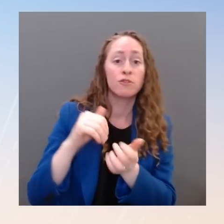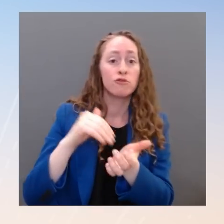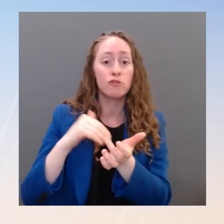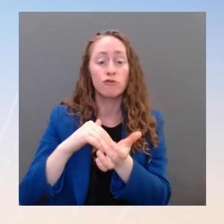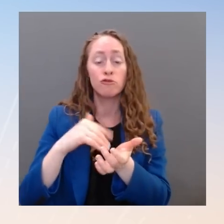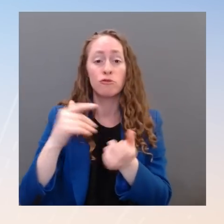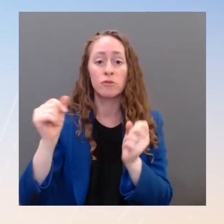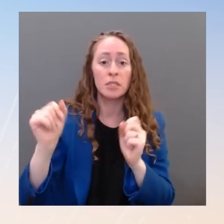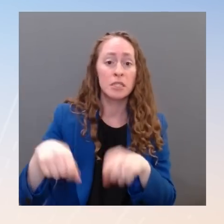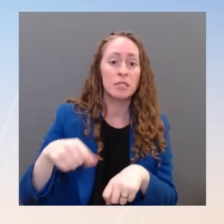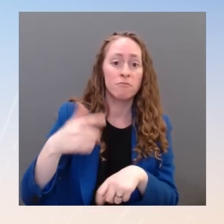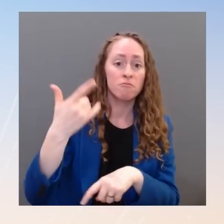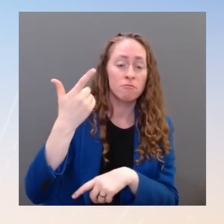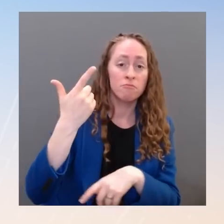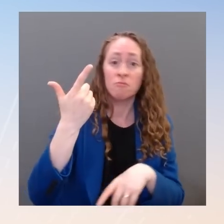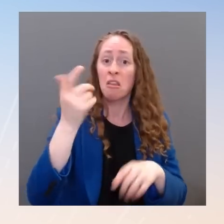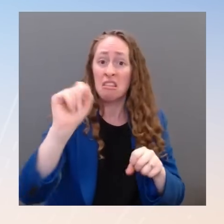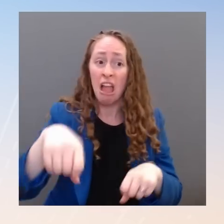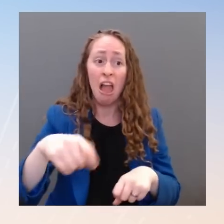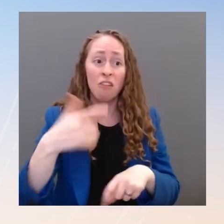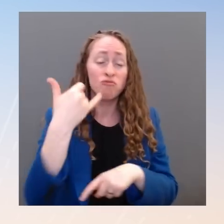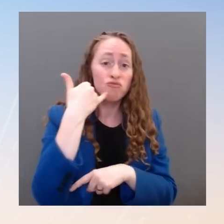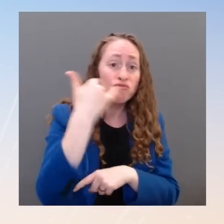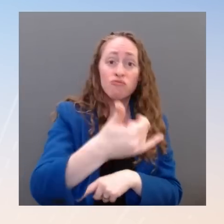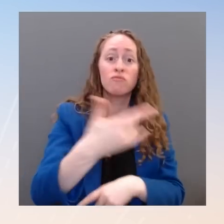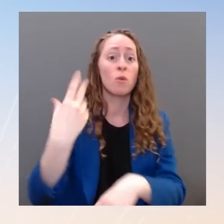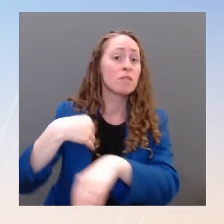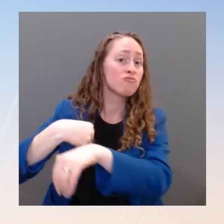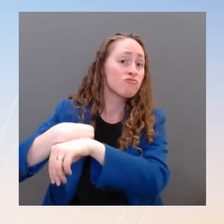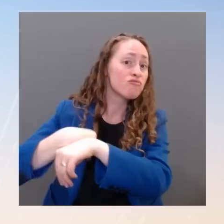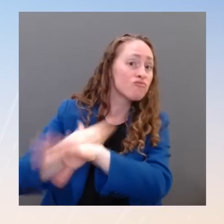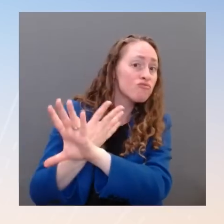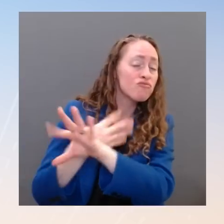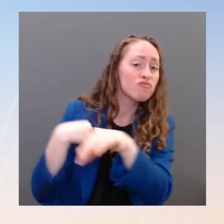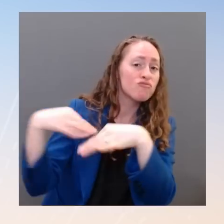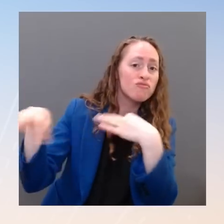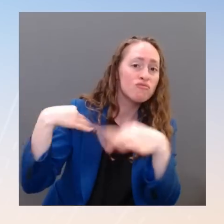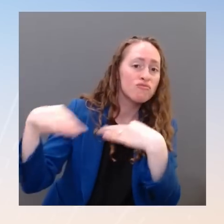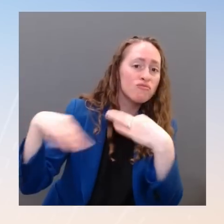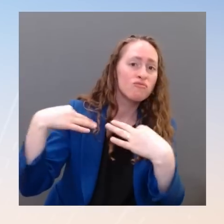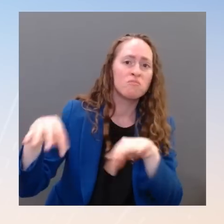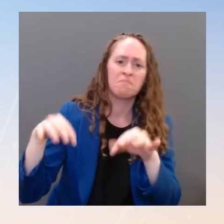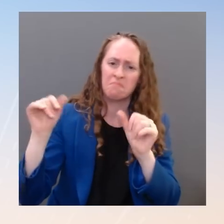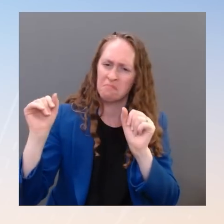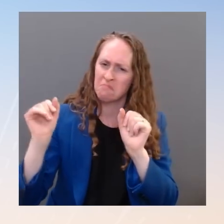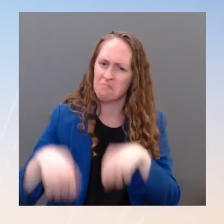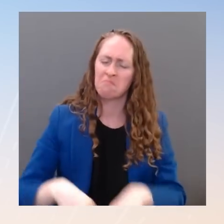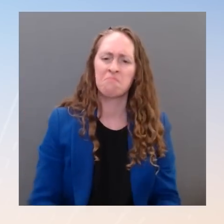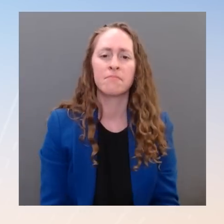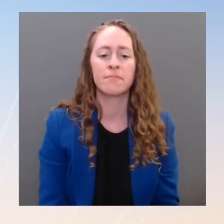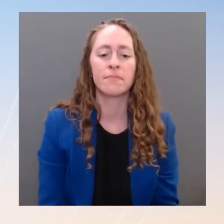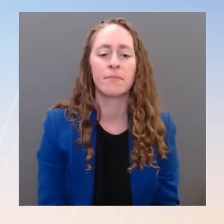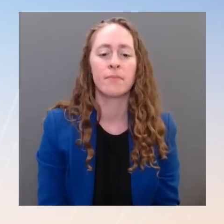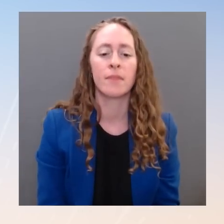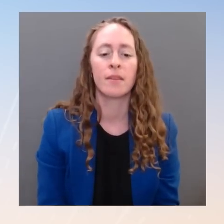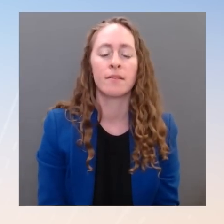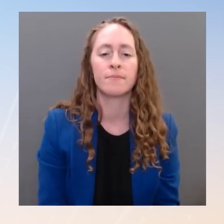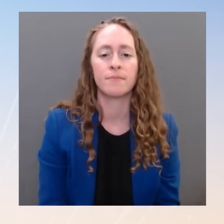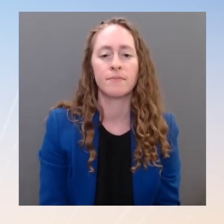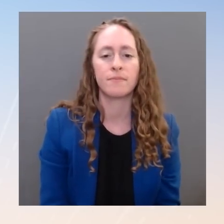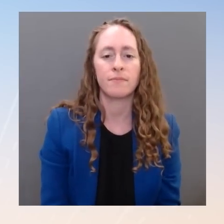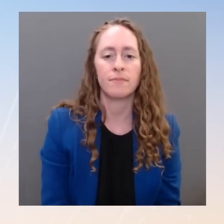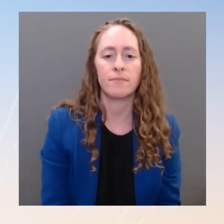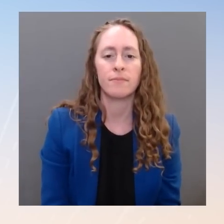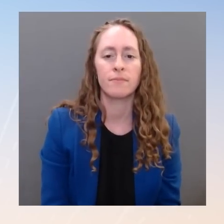means of getting prescriptions. It's about consulting to ensure you're eligible. Question. Thank you, Jen. So I have a question on Ukraine and then a follow-up on